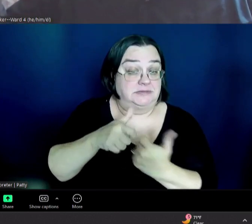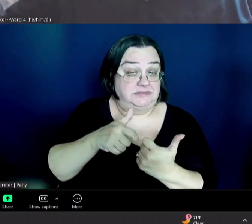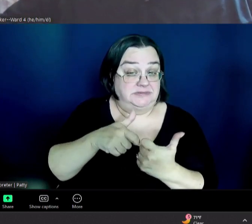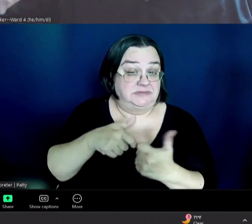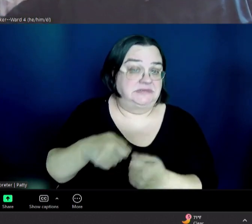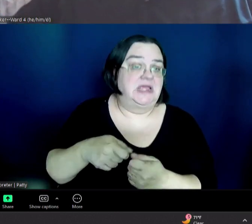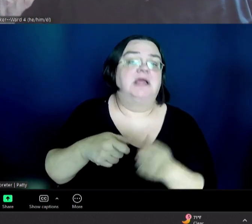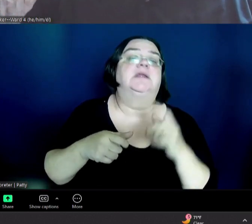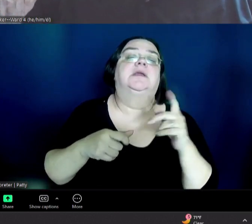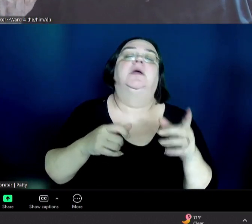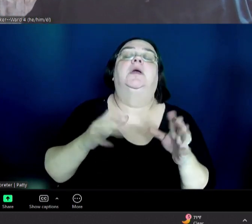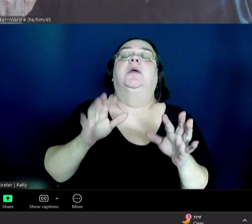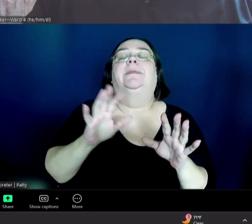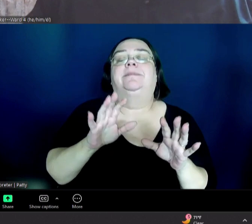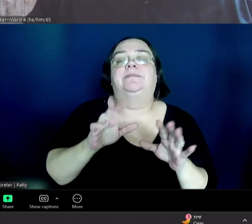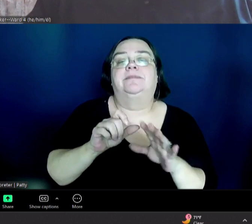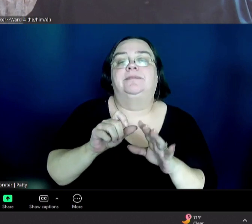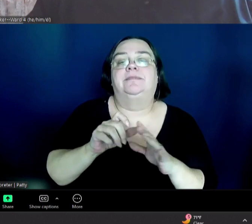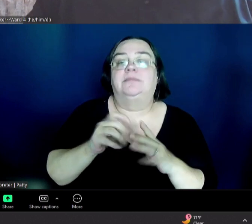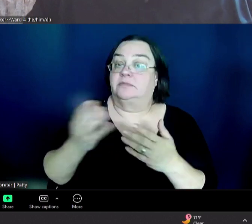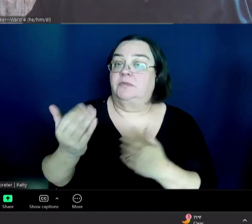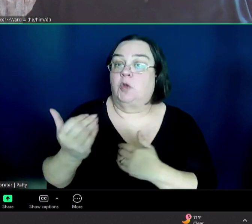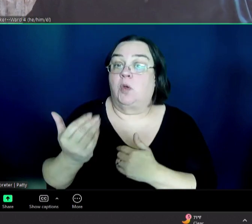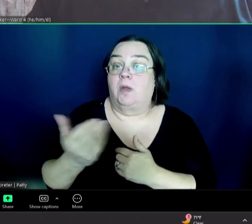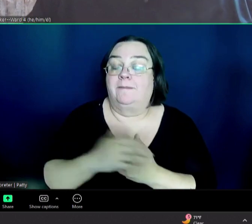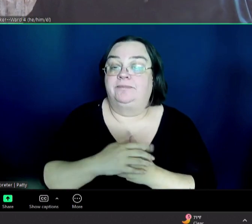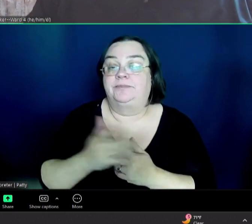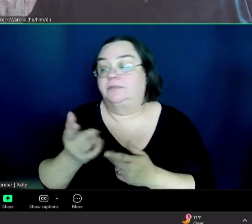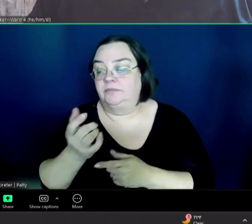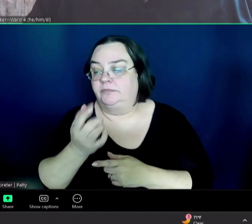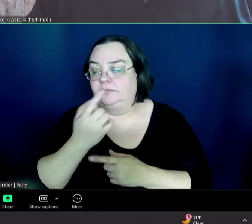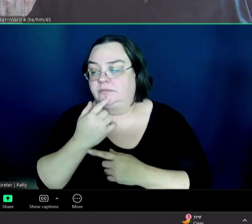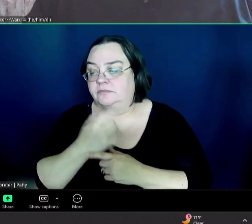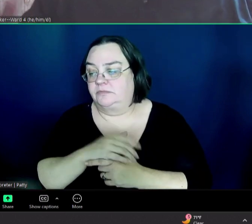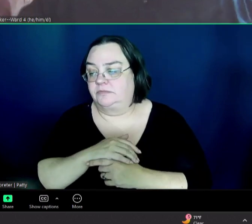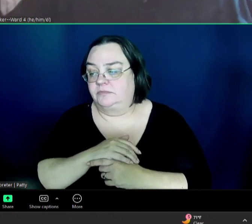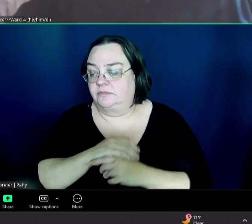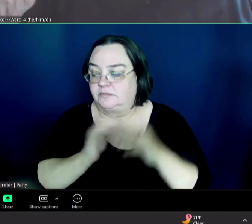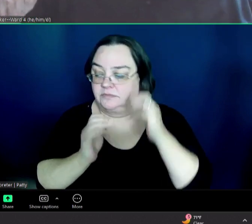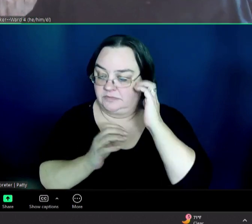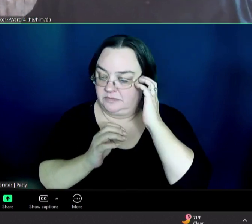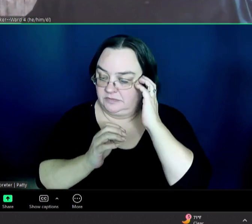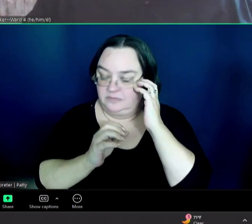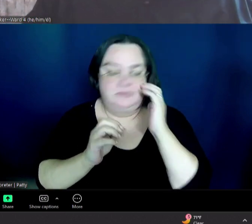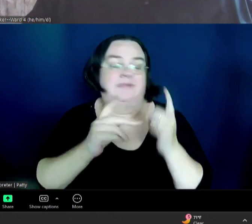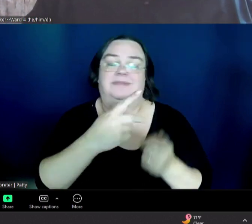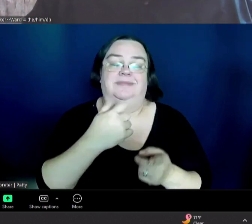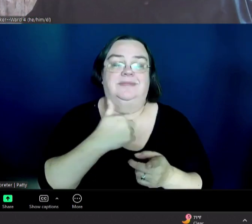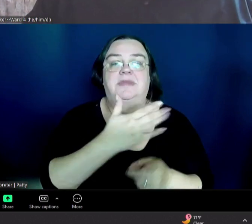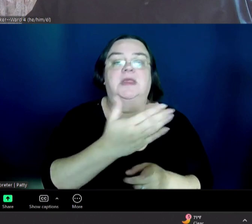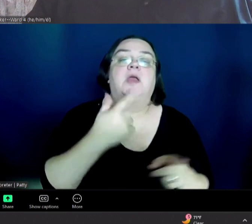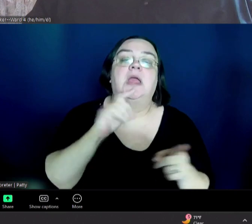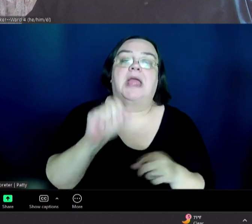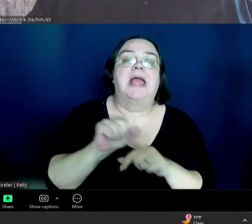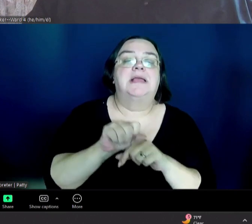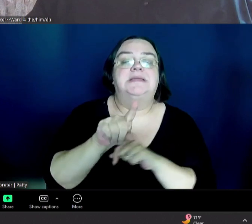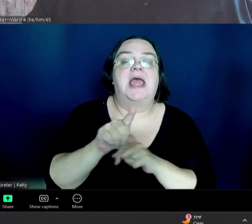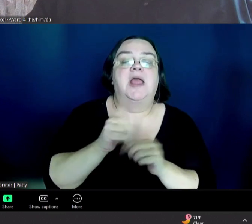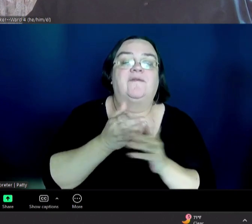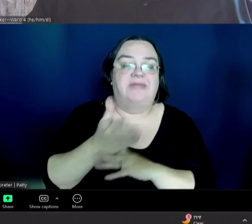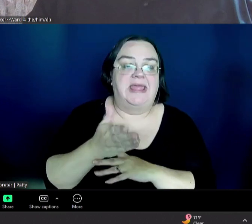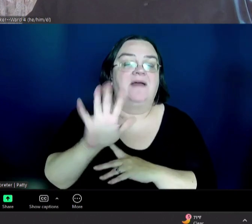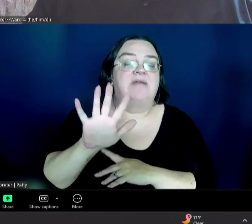Well, yeah, go ahead. Or okay, go ahead. Yeah, it's sent via 5G, so I